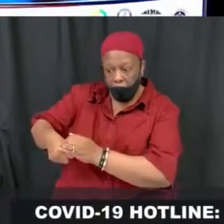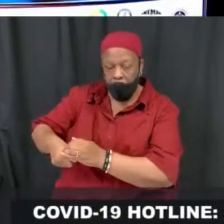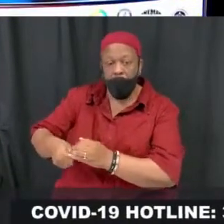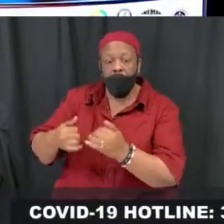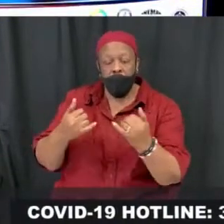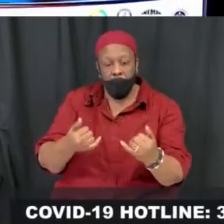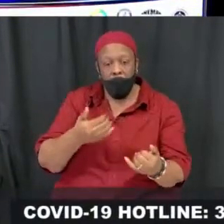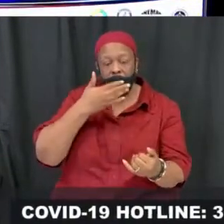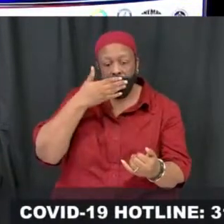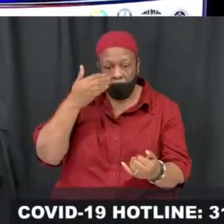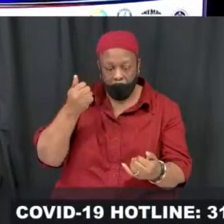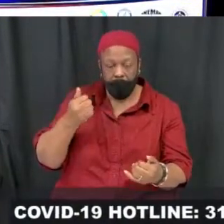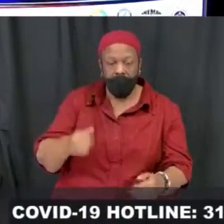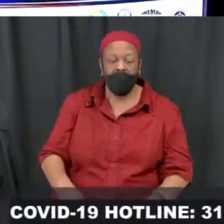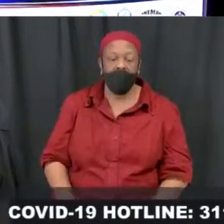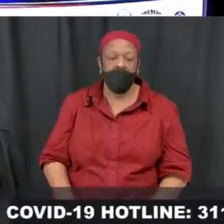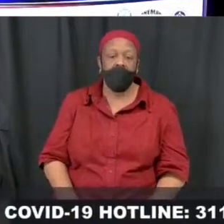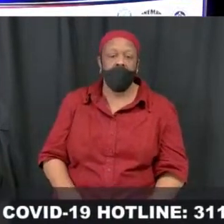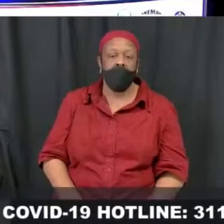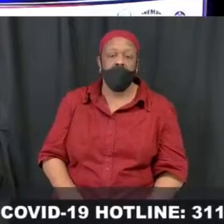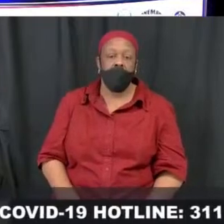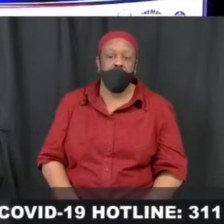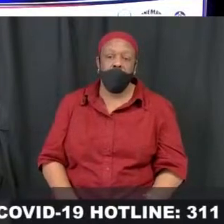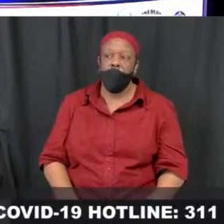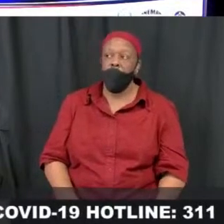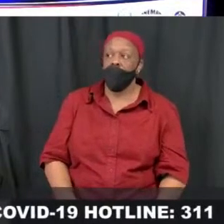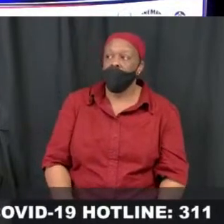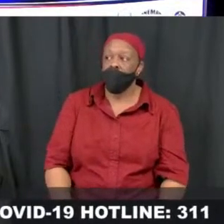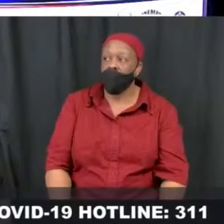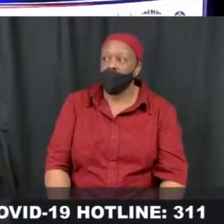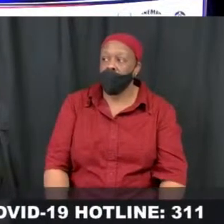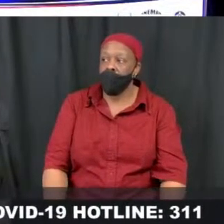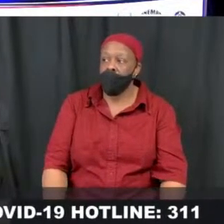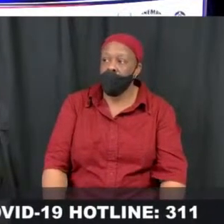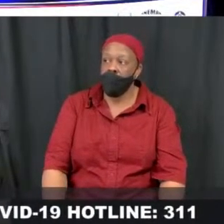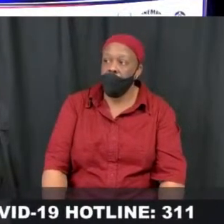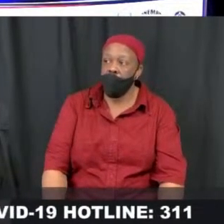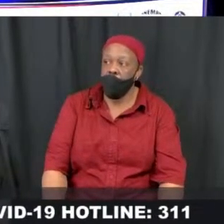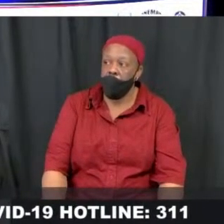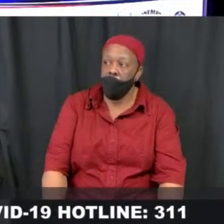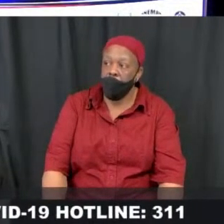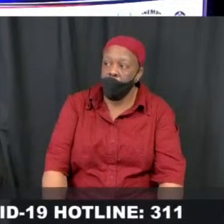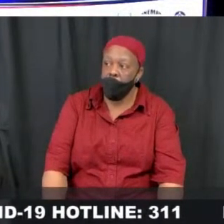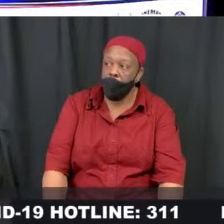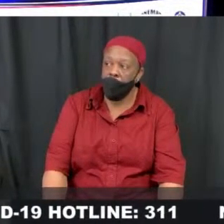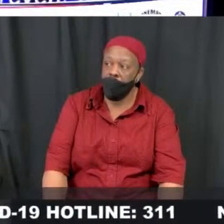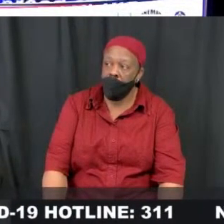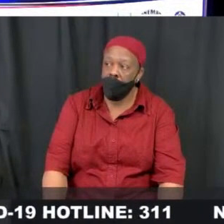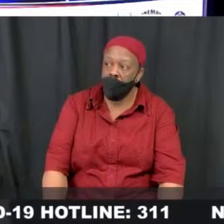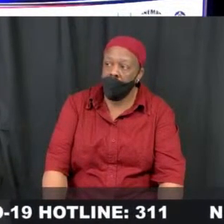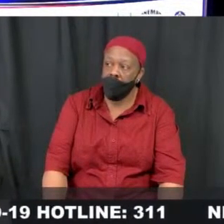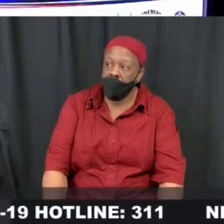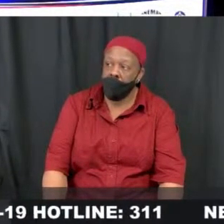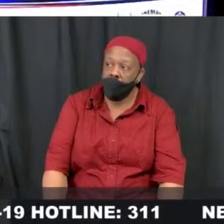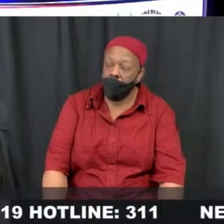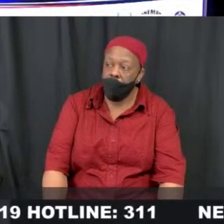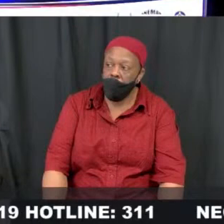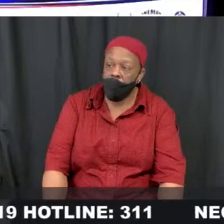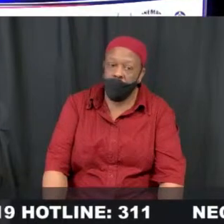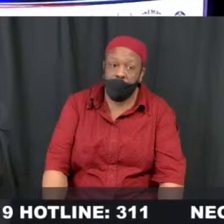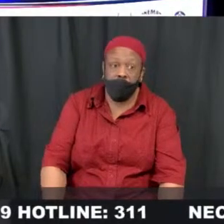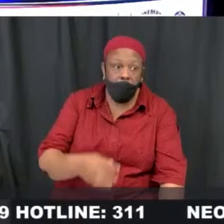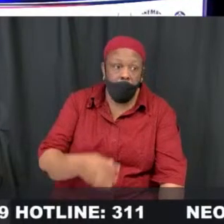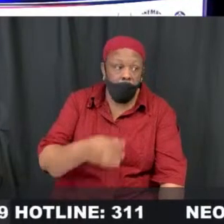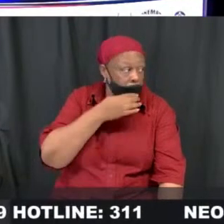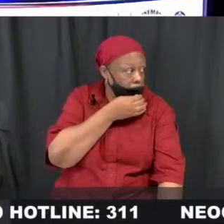Thank you, Dr. Laws. This question, but it was, can fully vaccinated persons attend the football game?